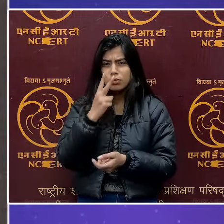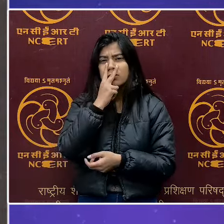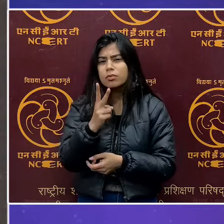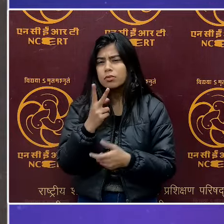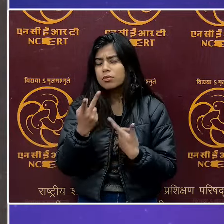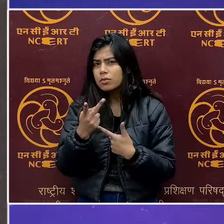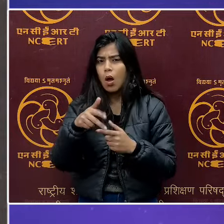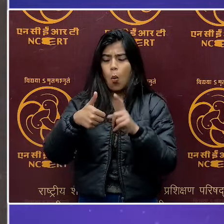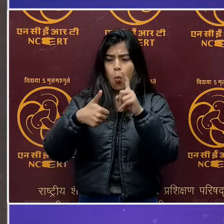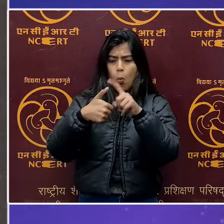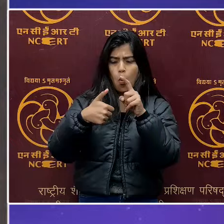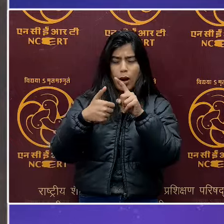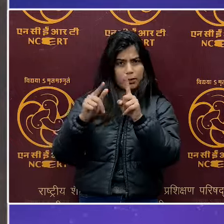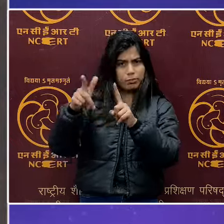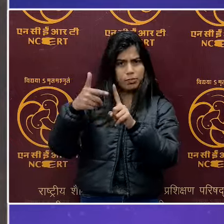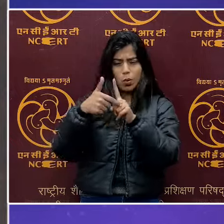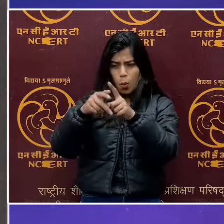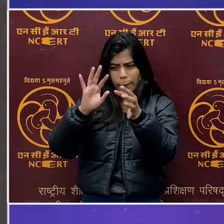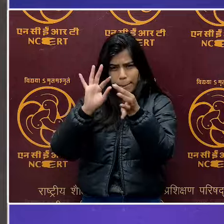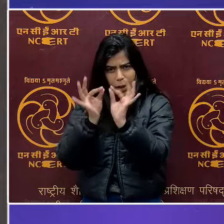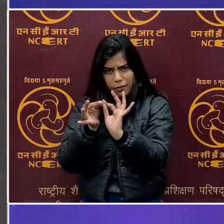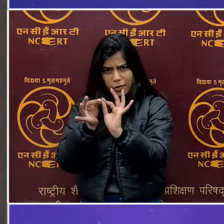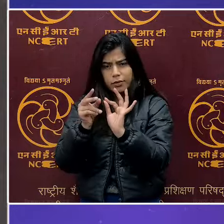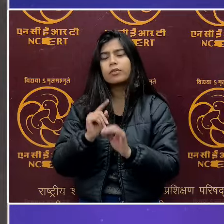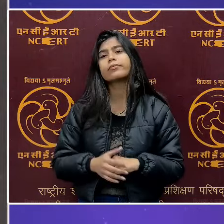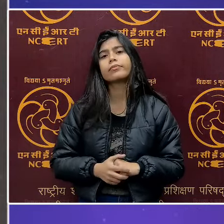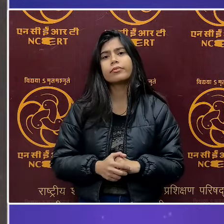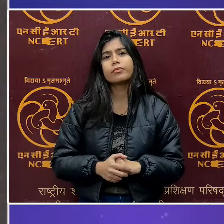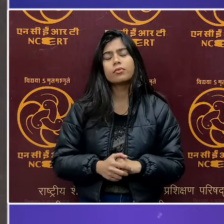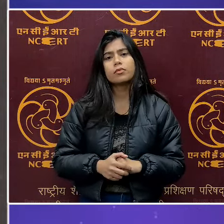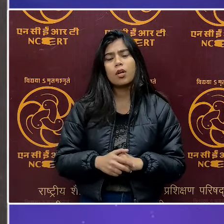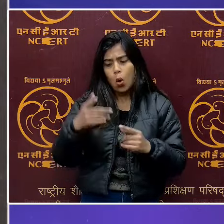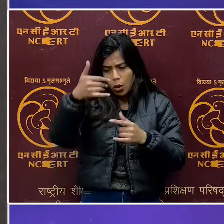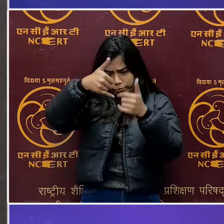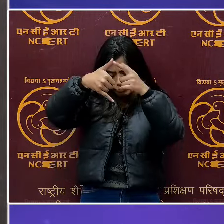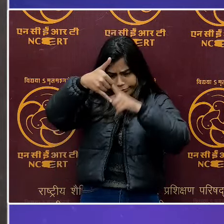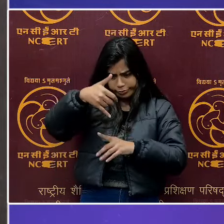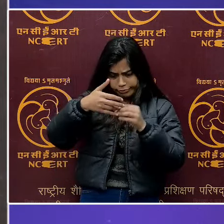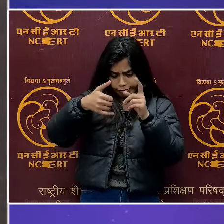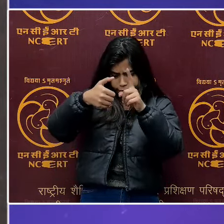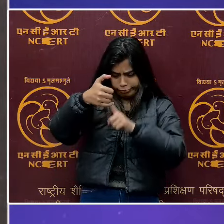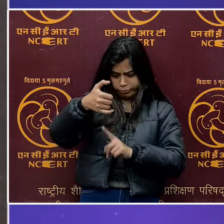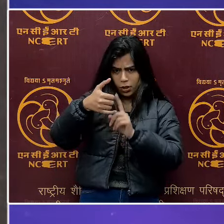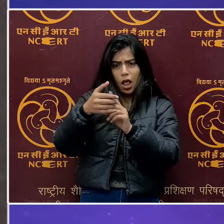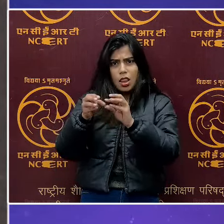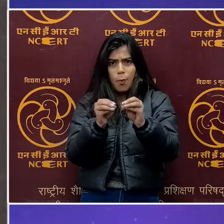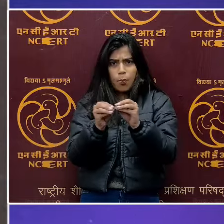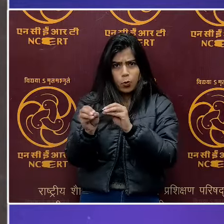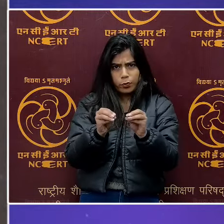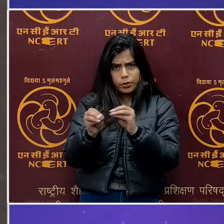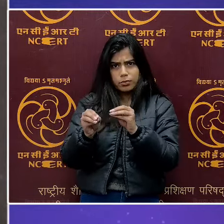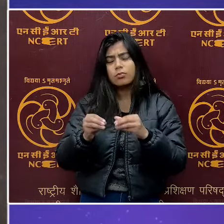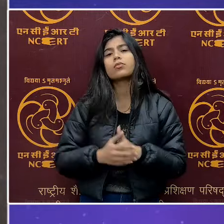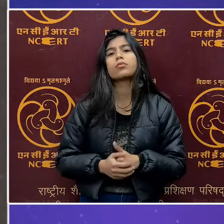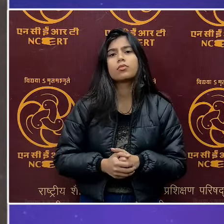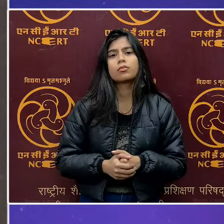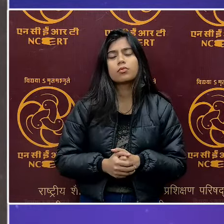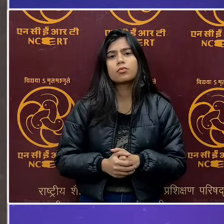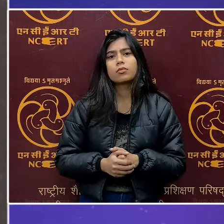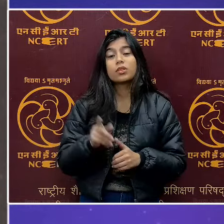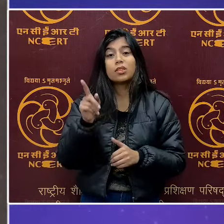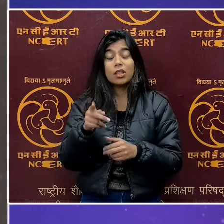one point of the object is fixed and the rest of the particles are moving. So, this is a type